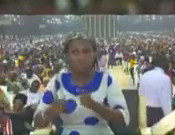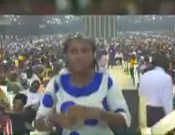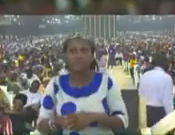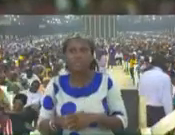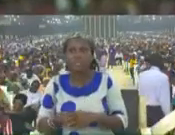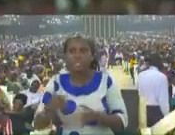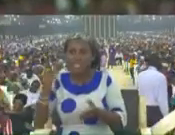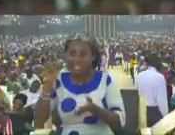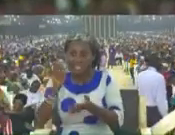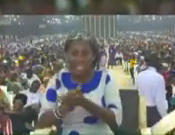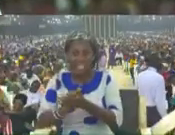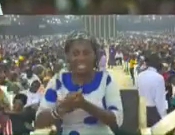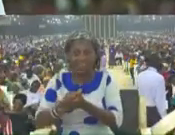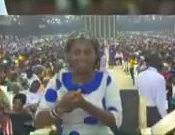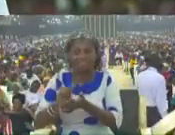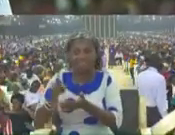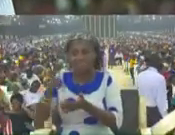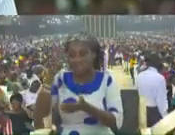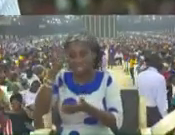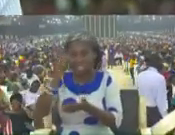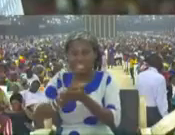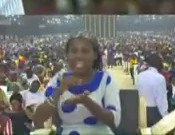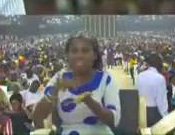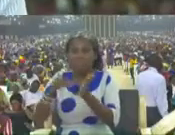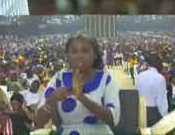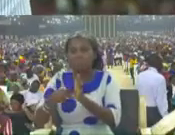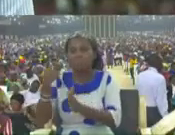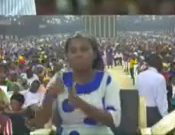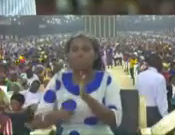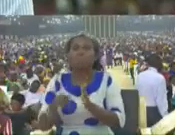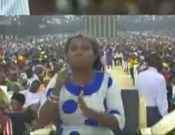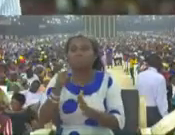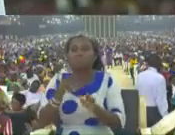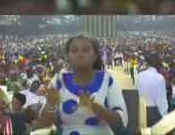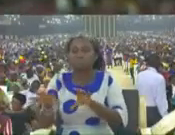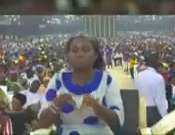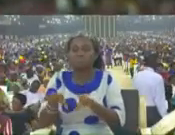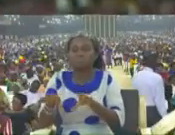that means what you've done